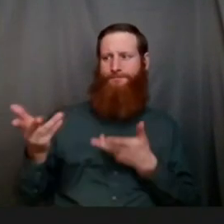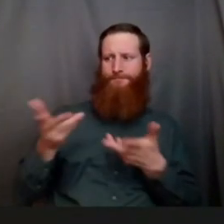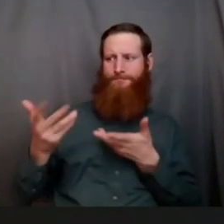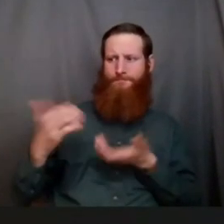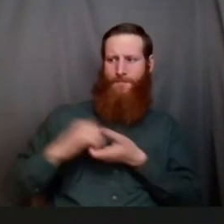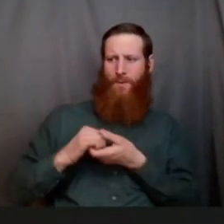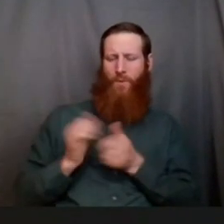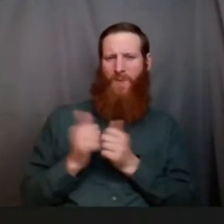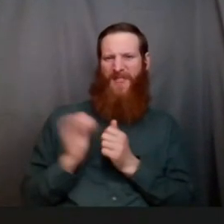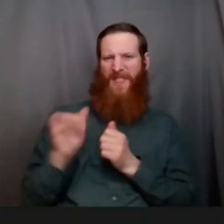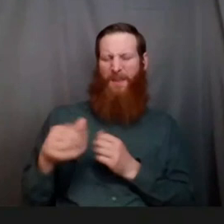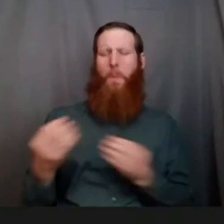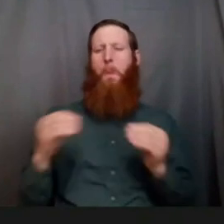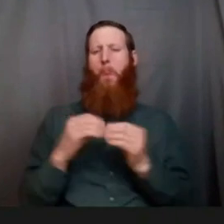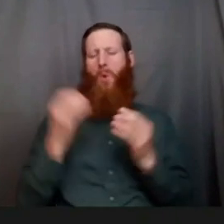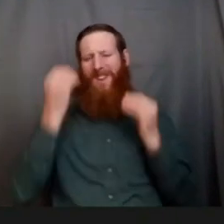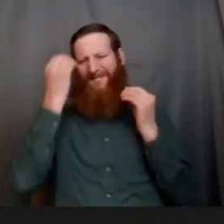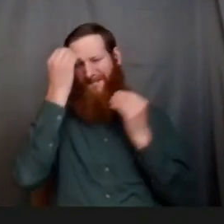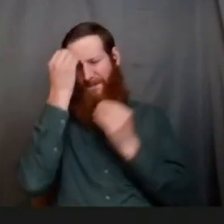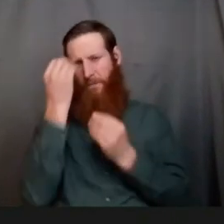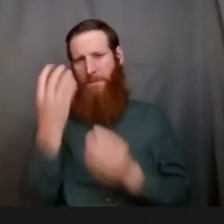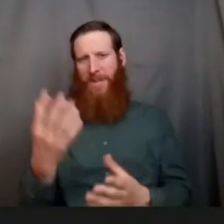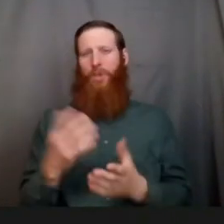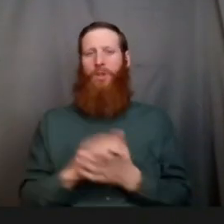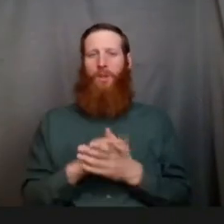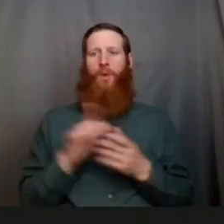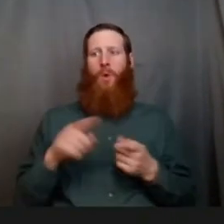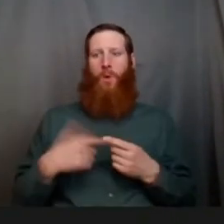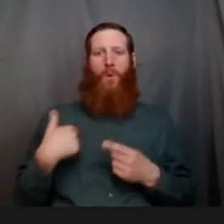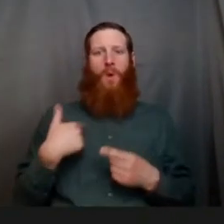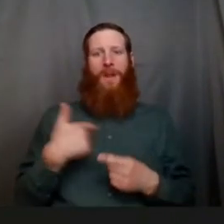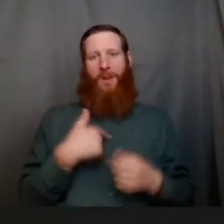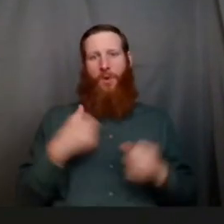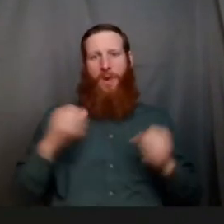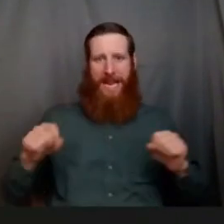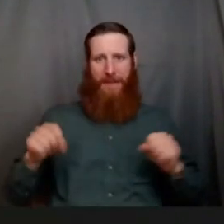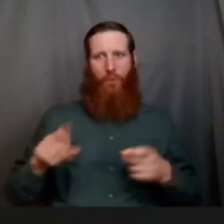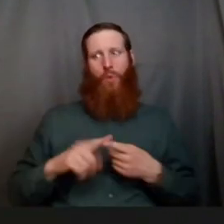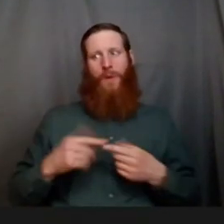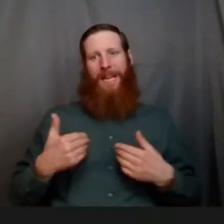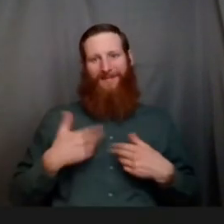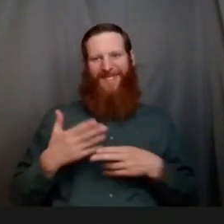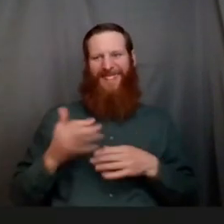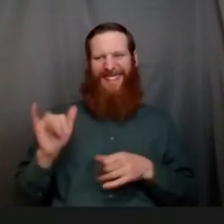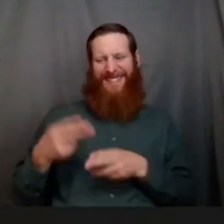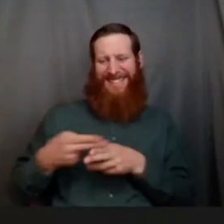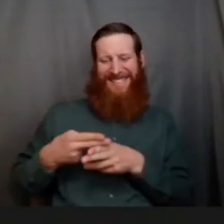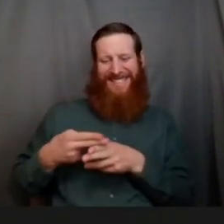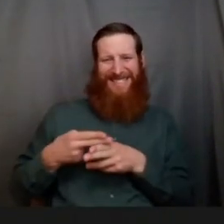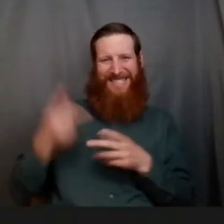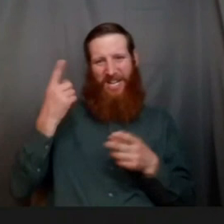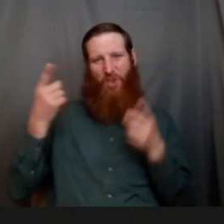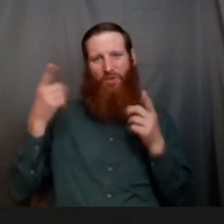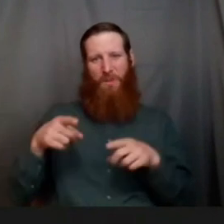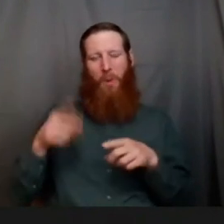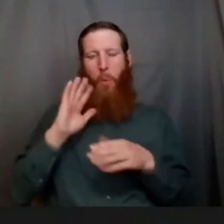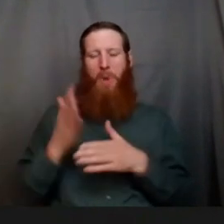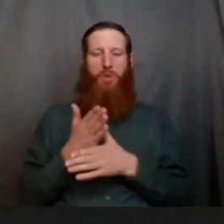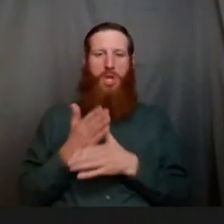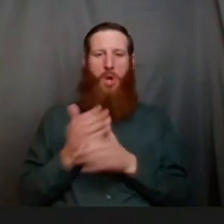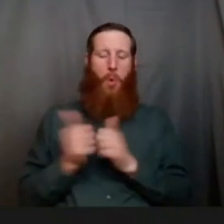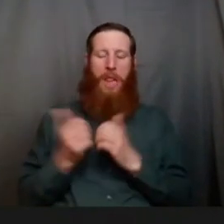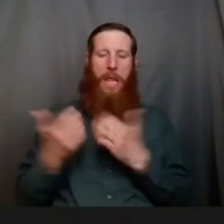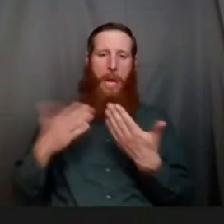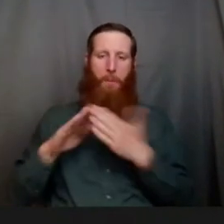more information as soon as we are able to lift up a tentative agreement. We will be sharing that with our community. We're very